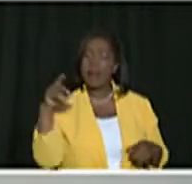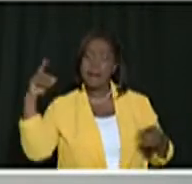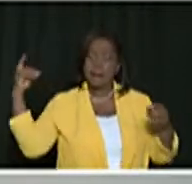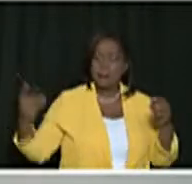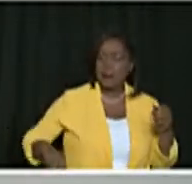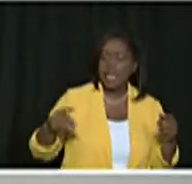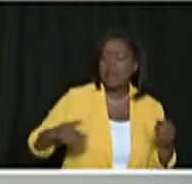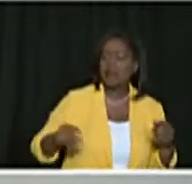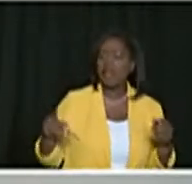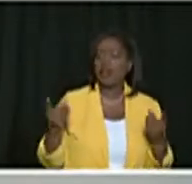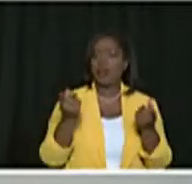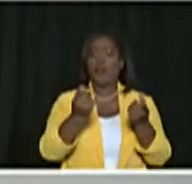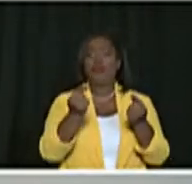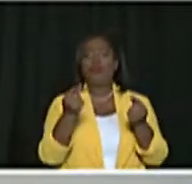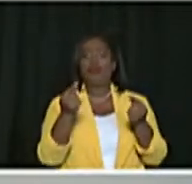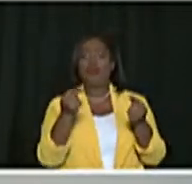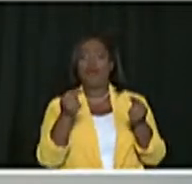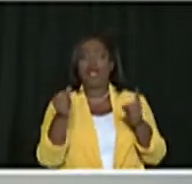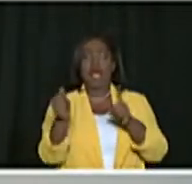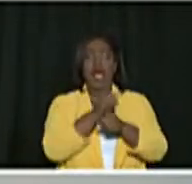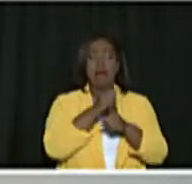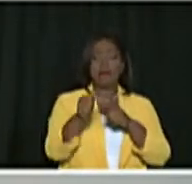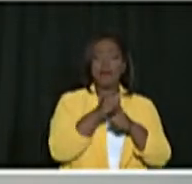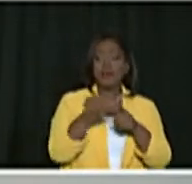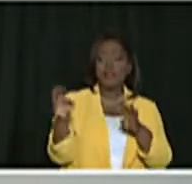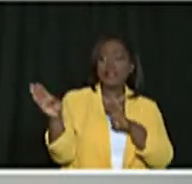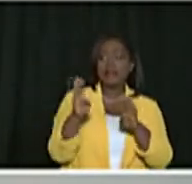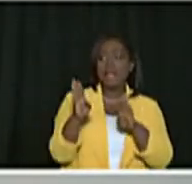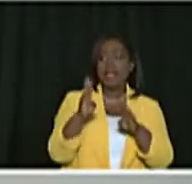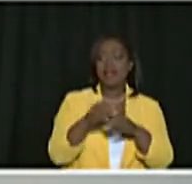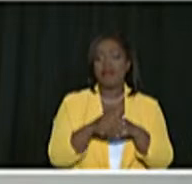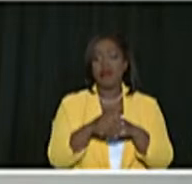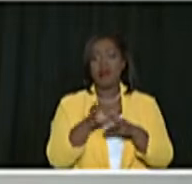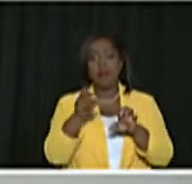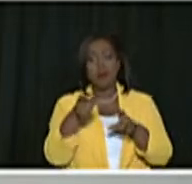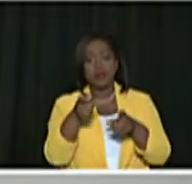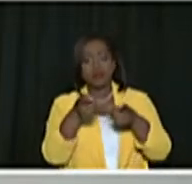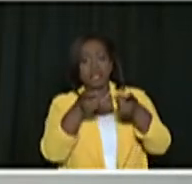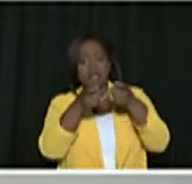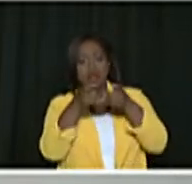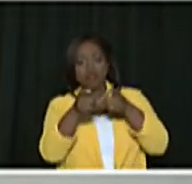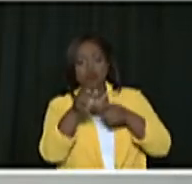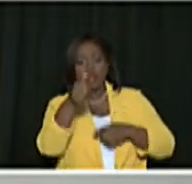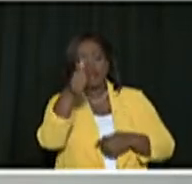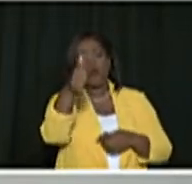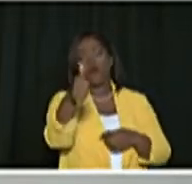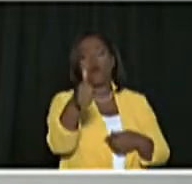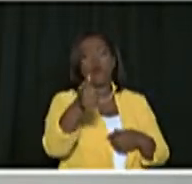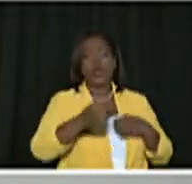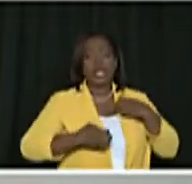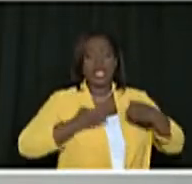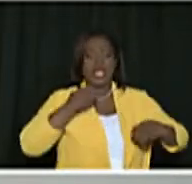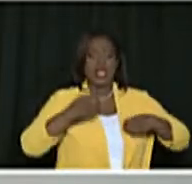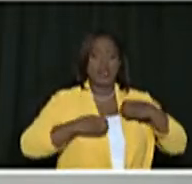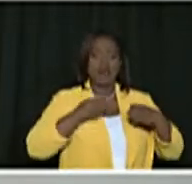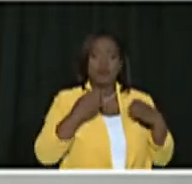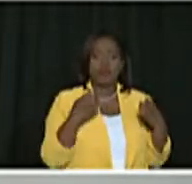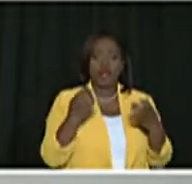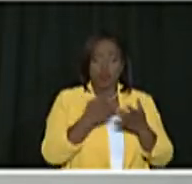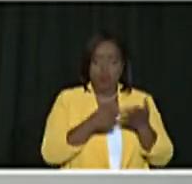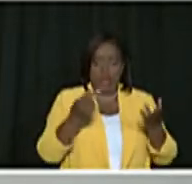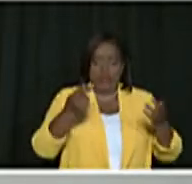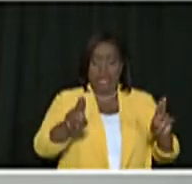of behavior, saying certain things, if you're more in control of your own emotions and your own whatever is going on with you, your